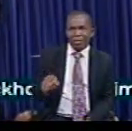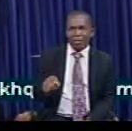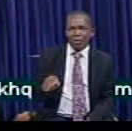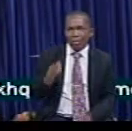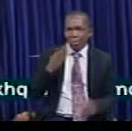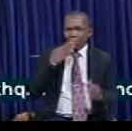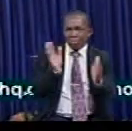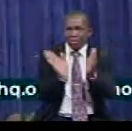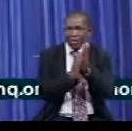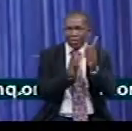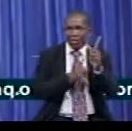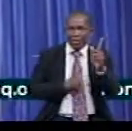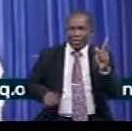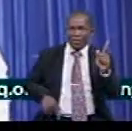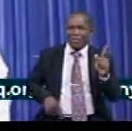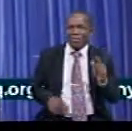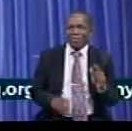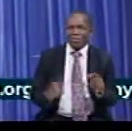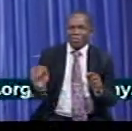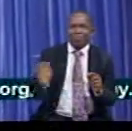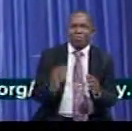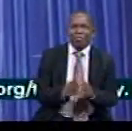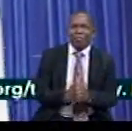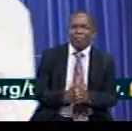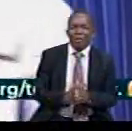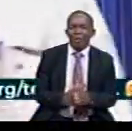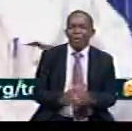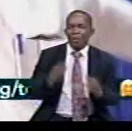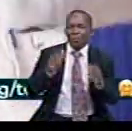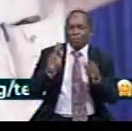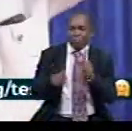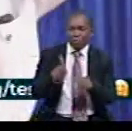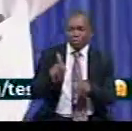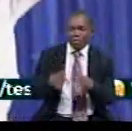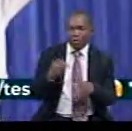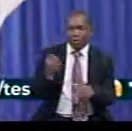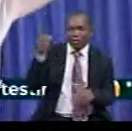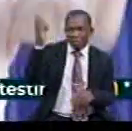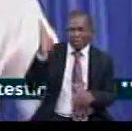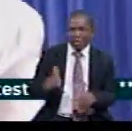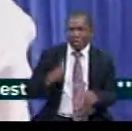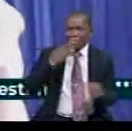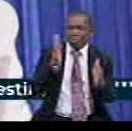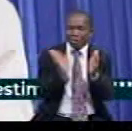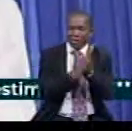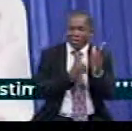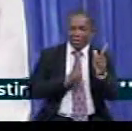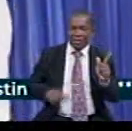Praise the Lord. People of God, I say praise the Lord.